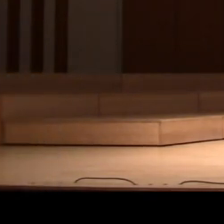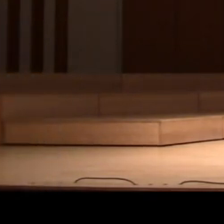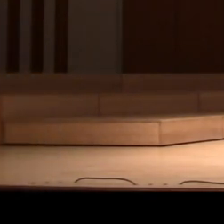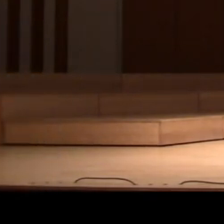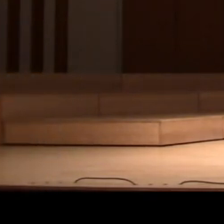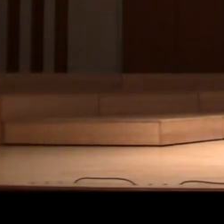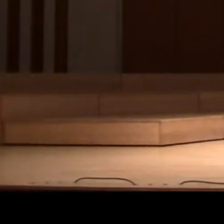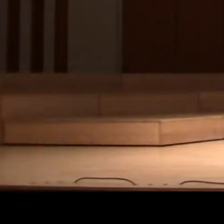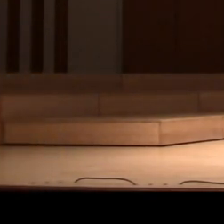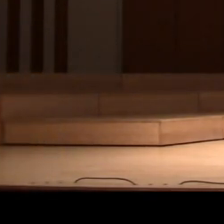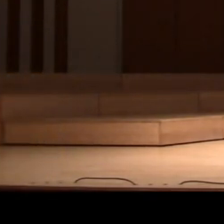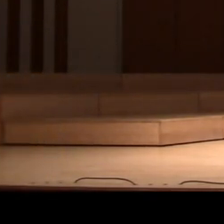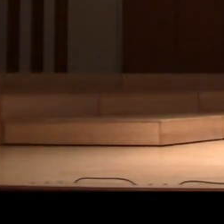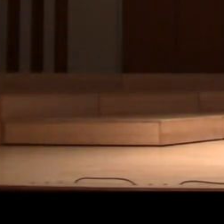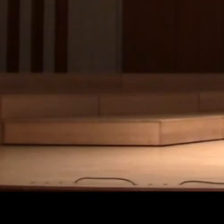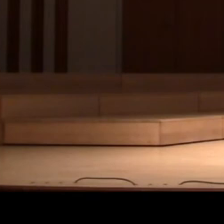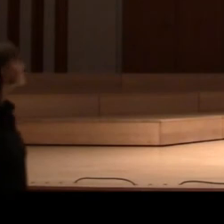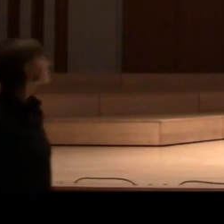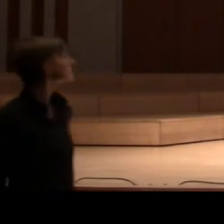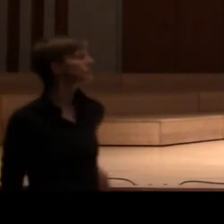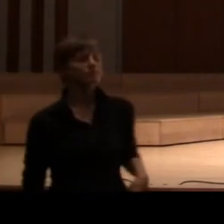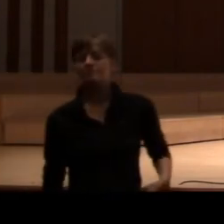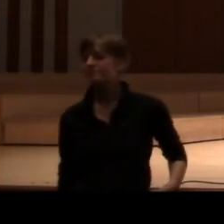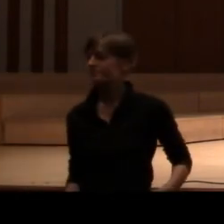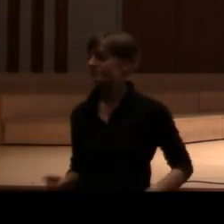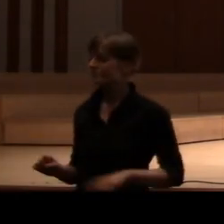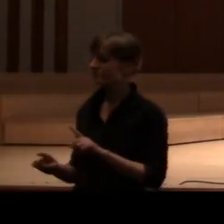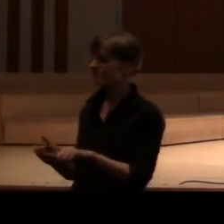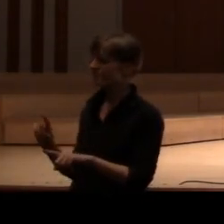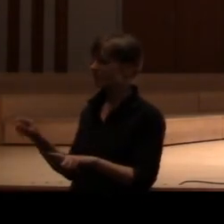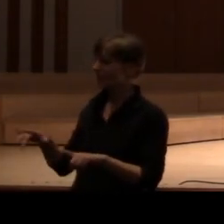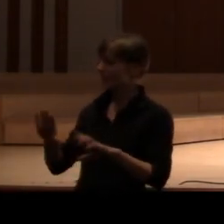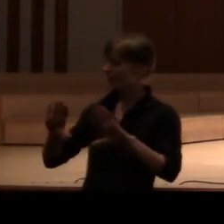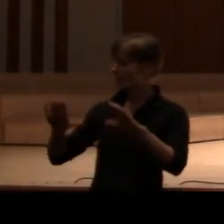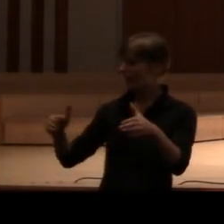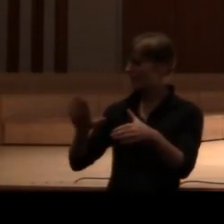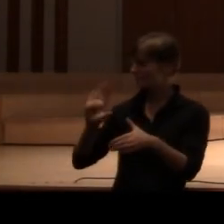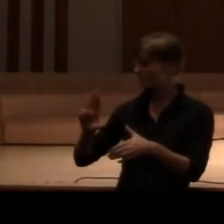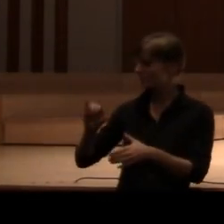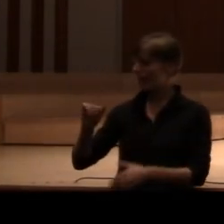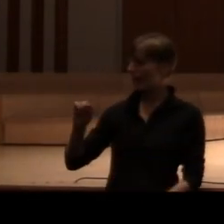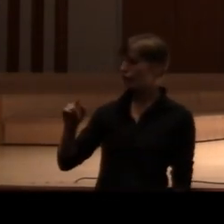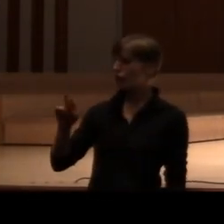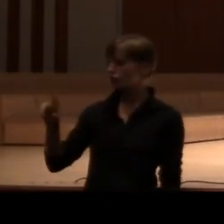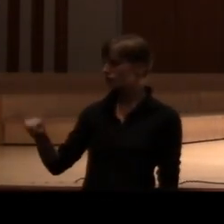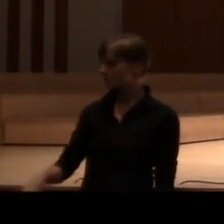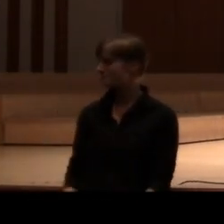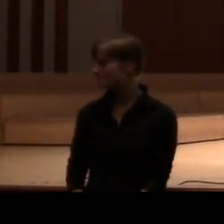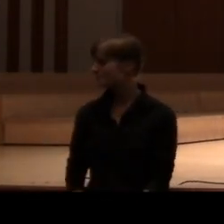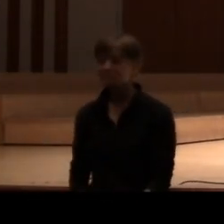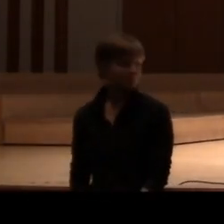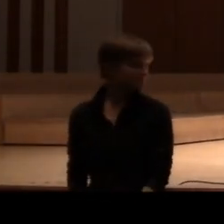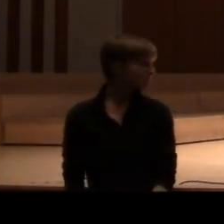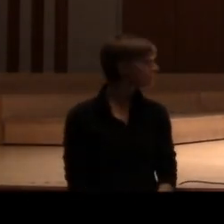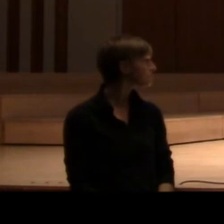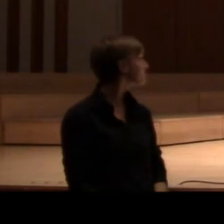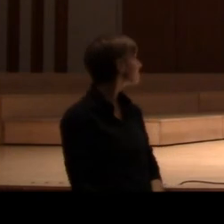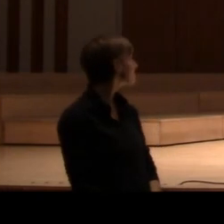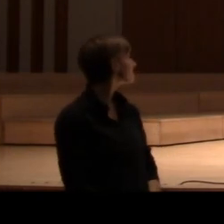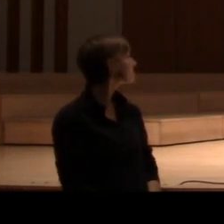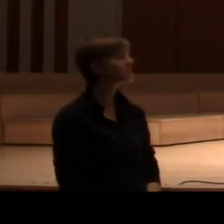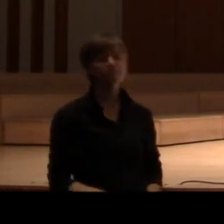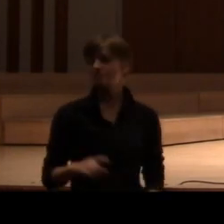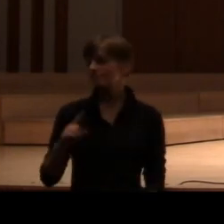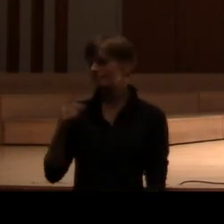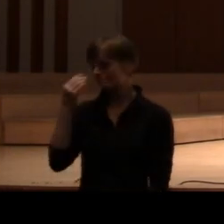So this was their anthology that they created. Let's